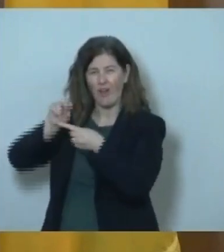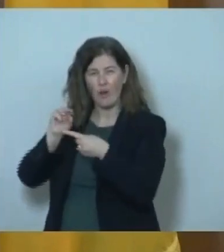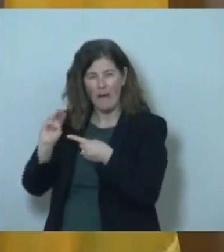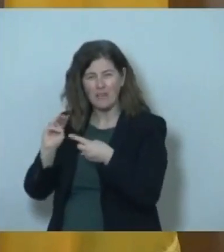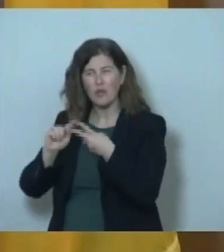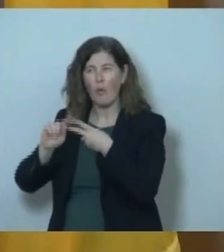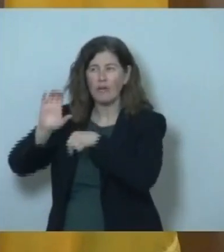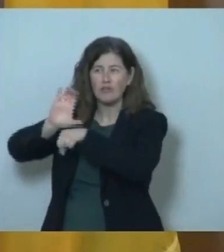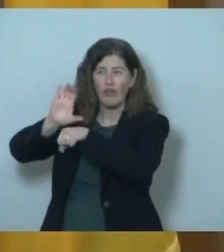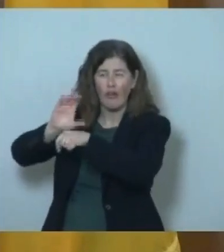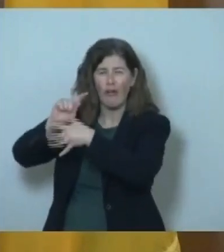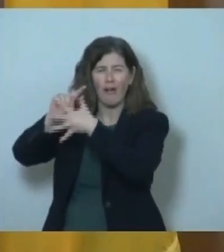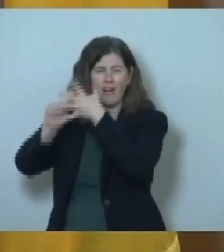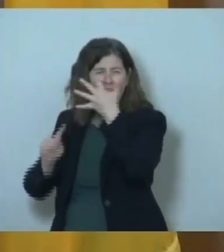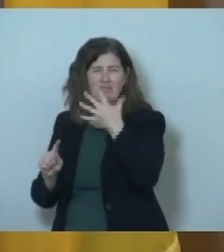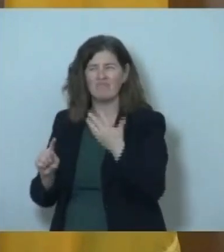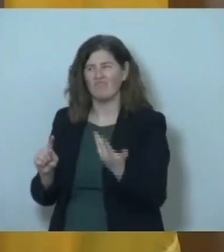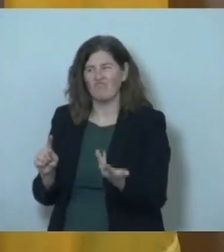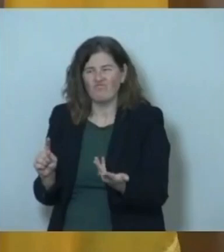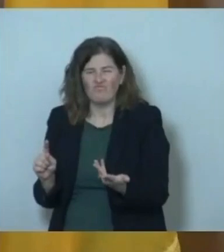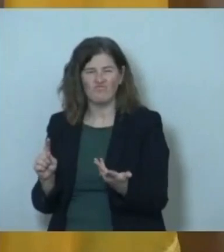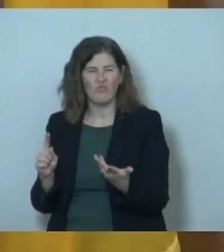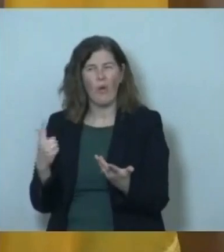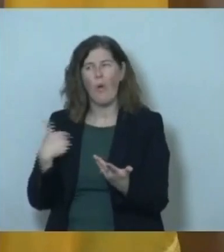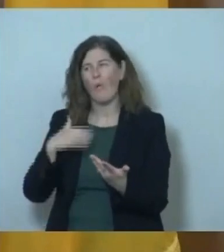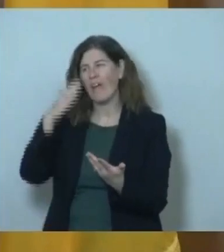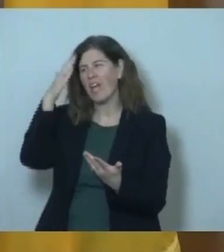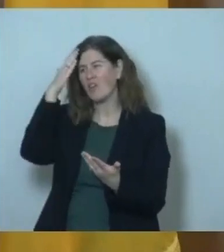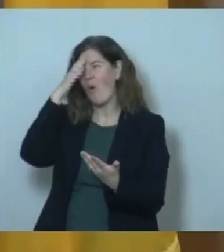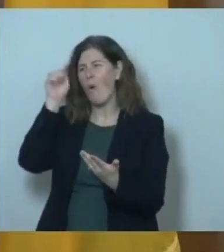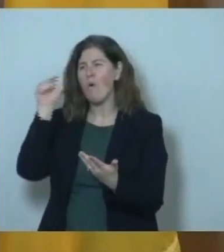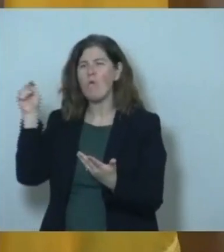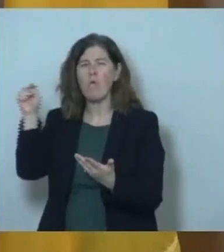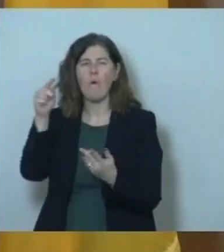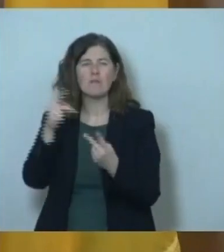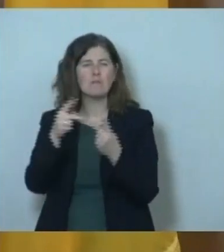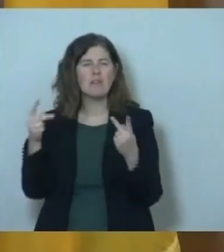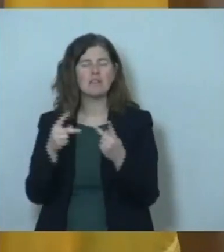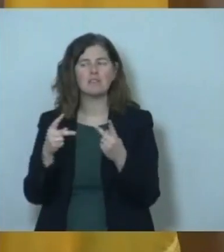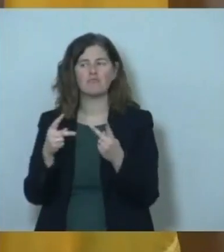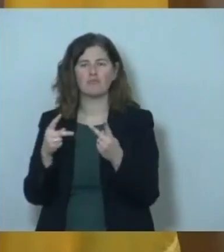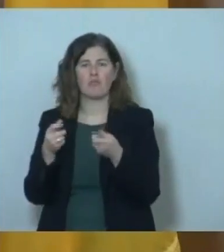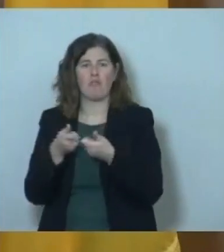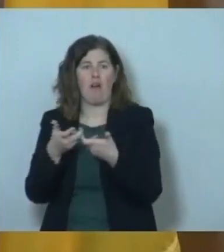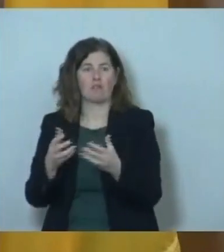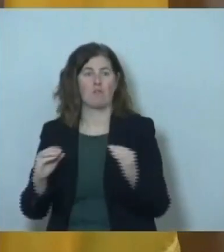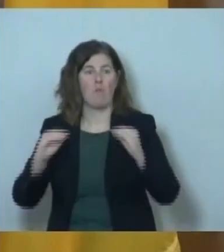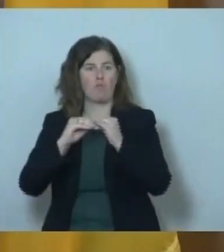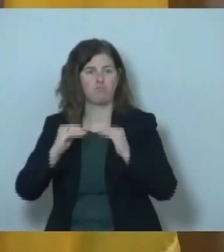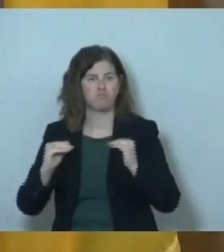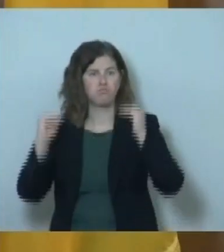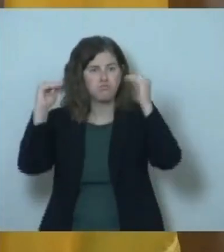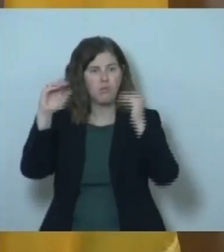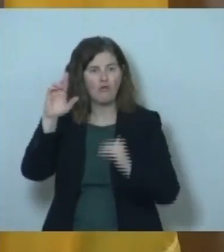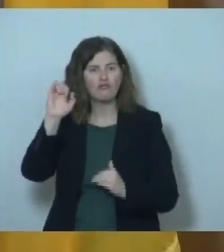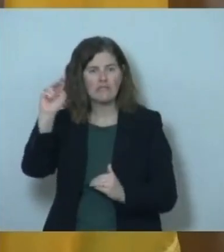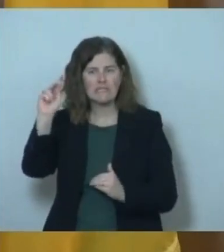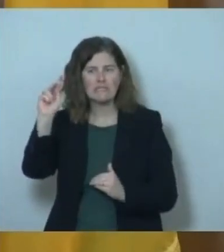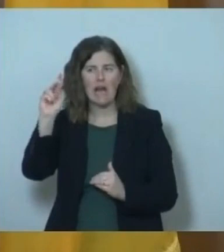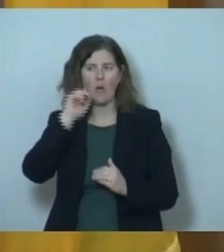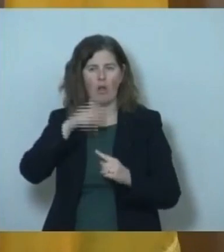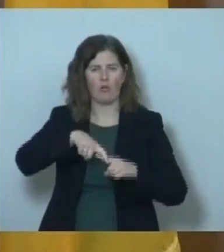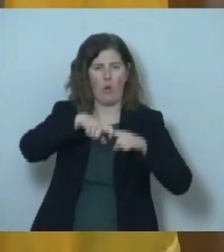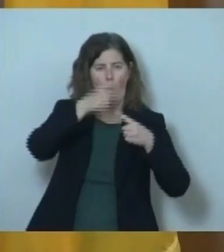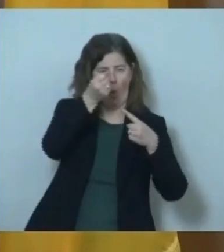church service. So we know these originations create high risk, and want to make sure I go back to Dr.